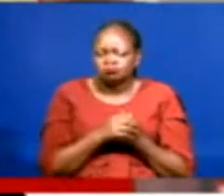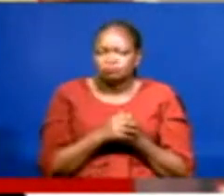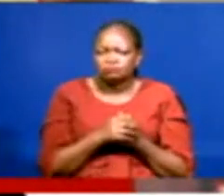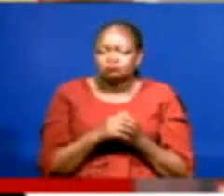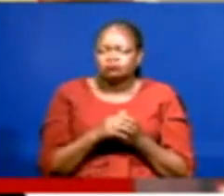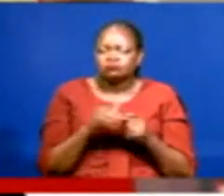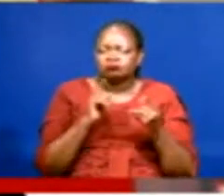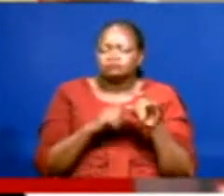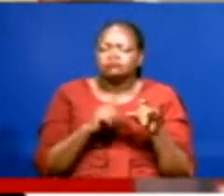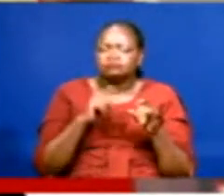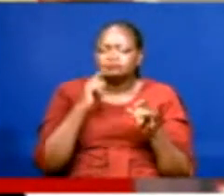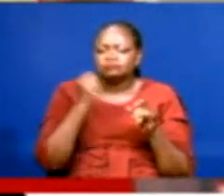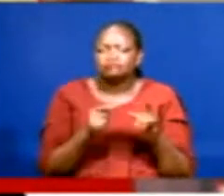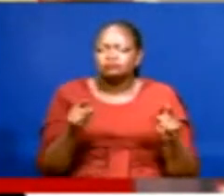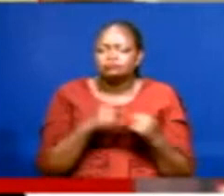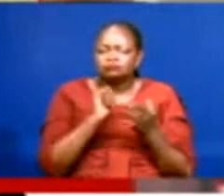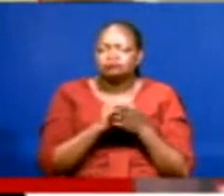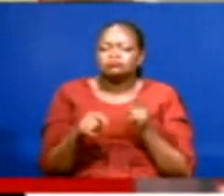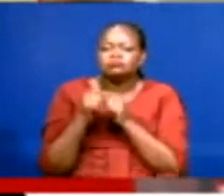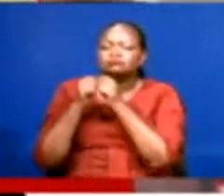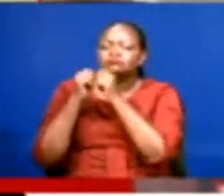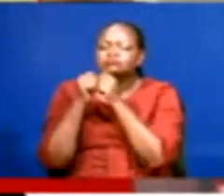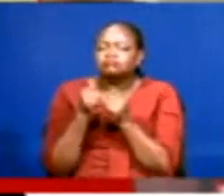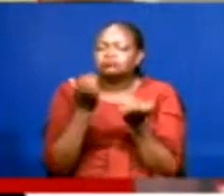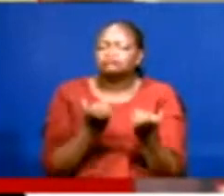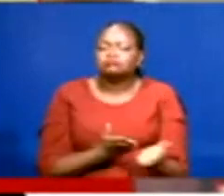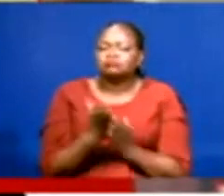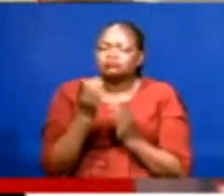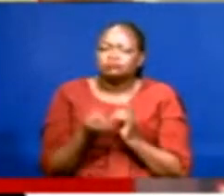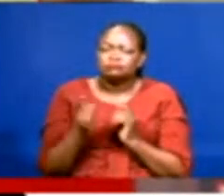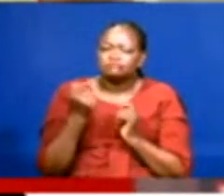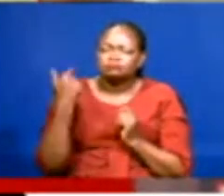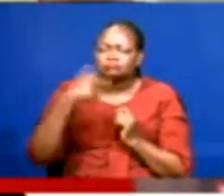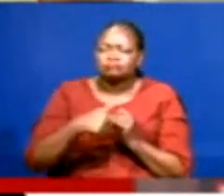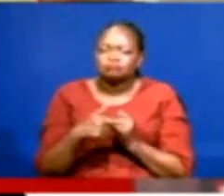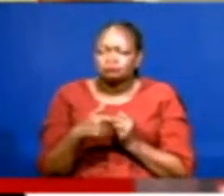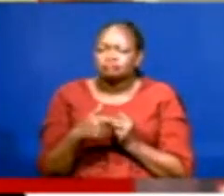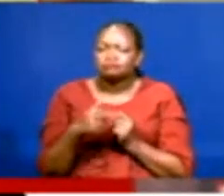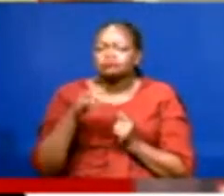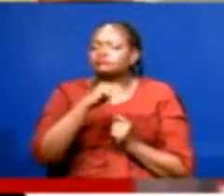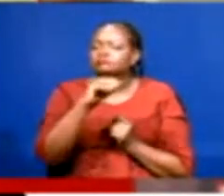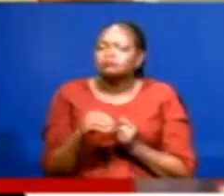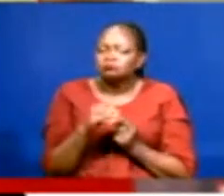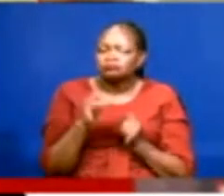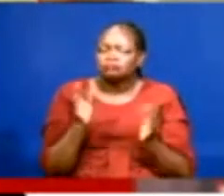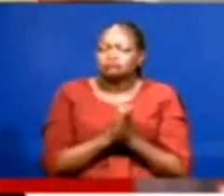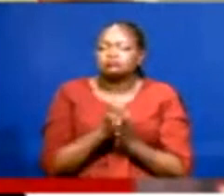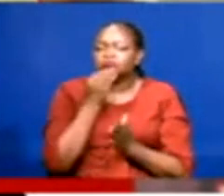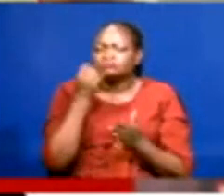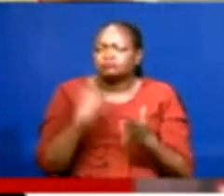Russian-Ukraine conflict that has disrupted gold trade through increased fuel, fertilizer, and food